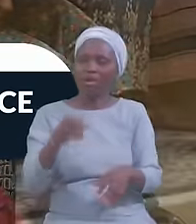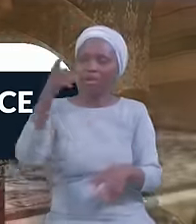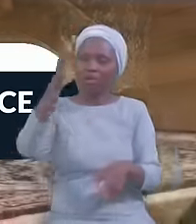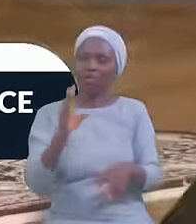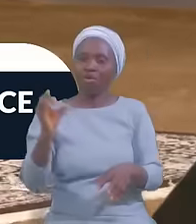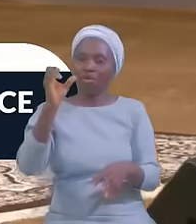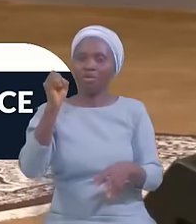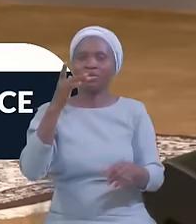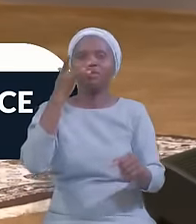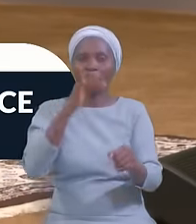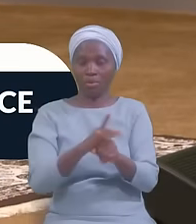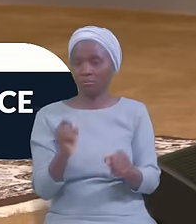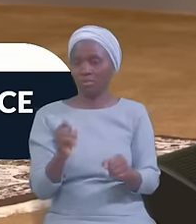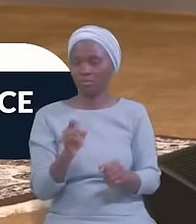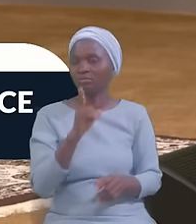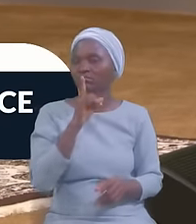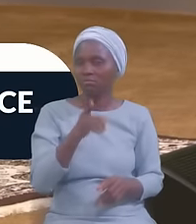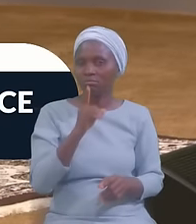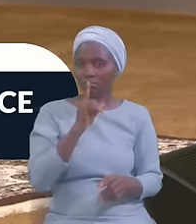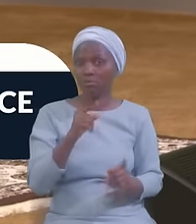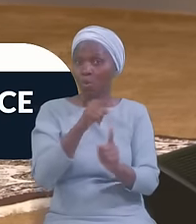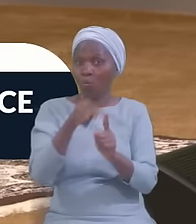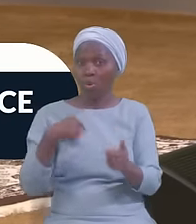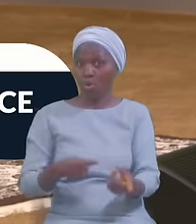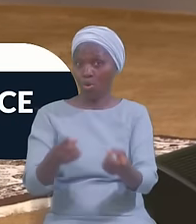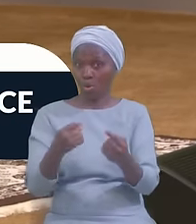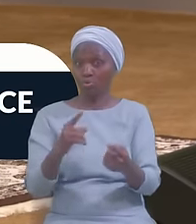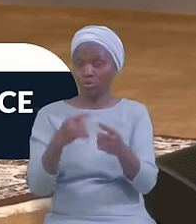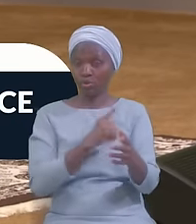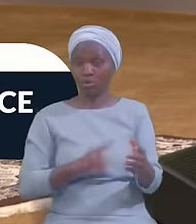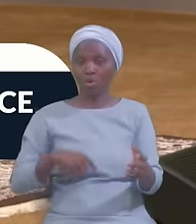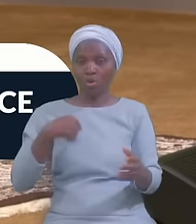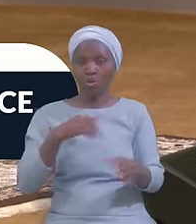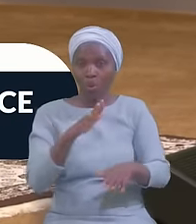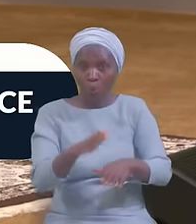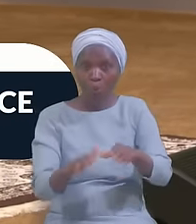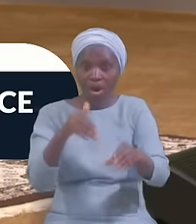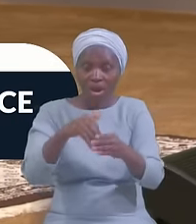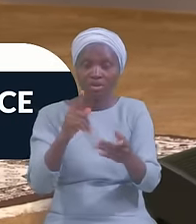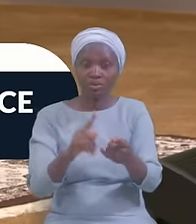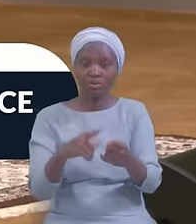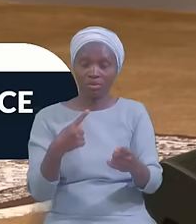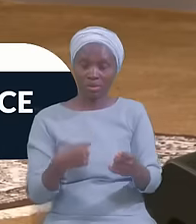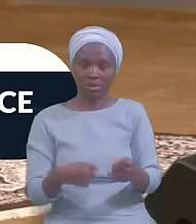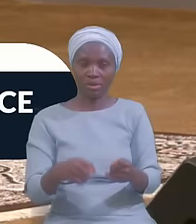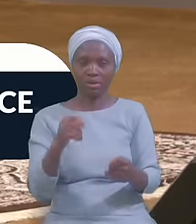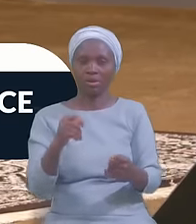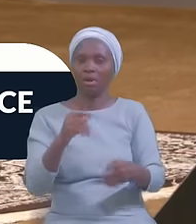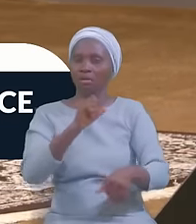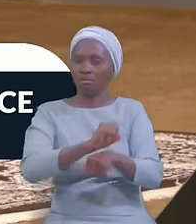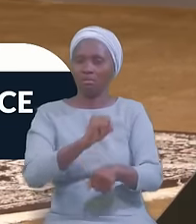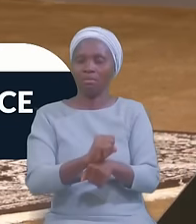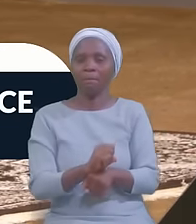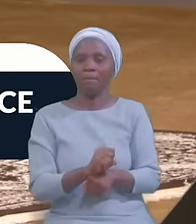we come to the Lord, we literally walk into the performance, walk of faith. The work